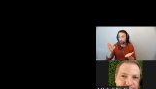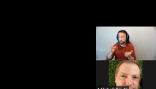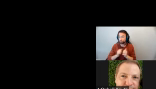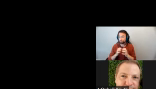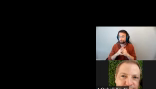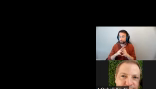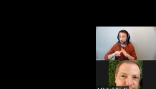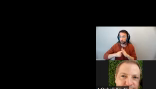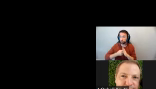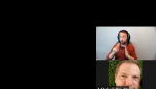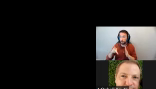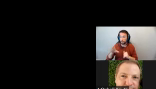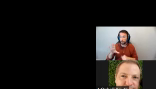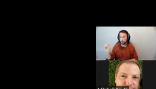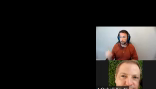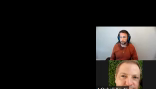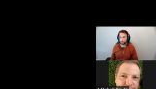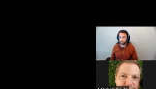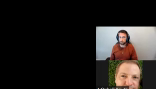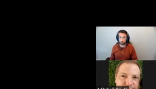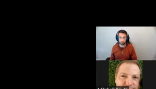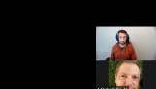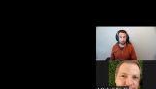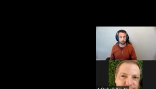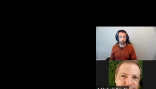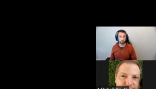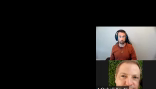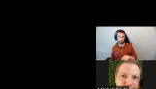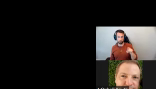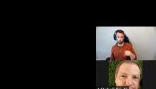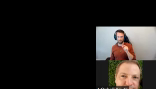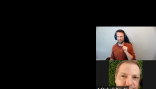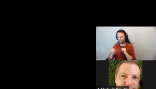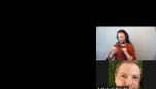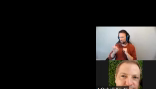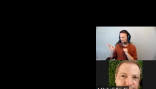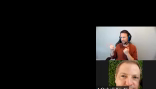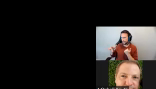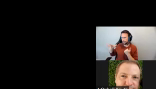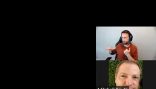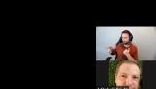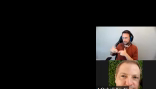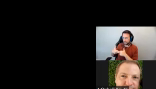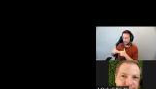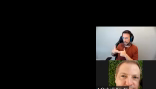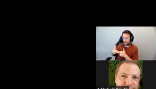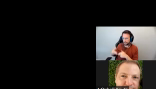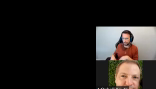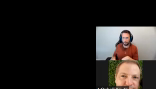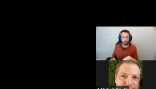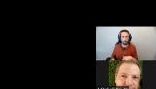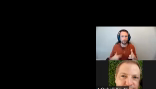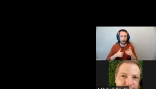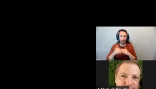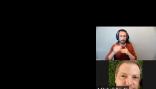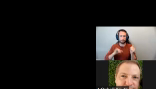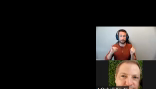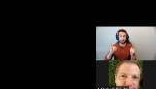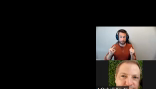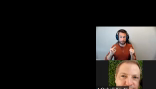Jeff? Okay, so Jeff's working the slide. So this I built it in animation,